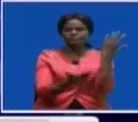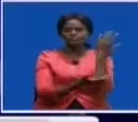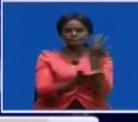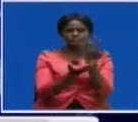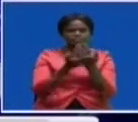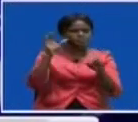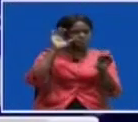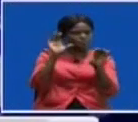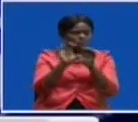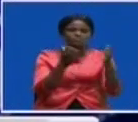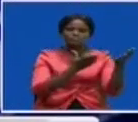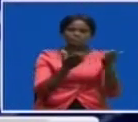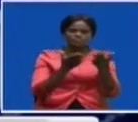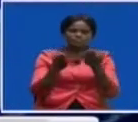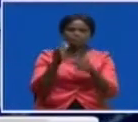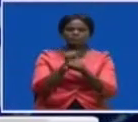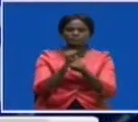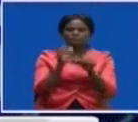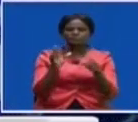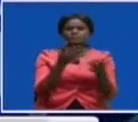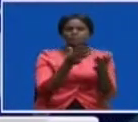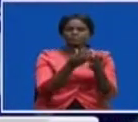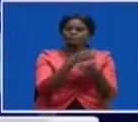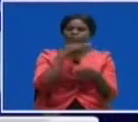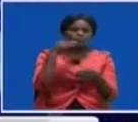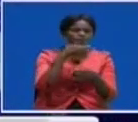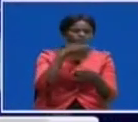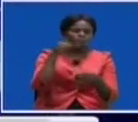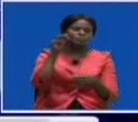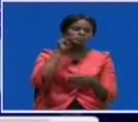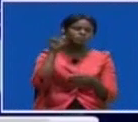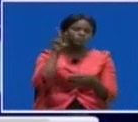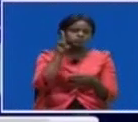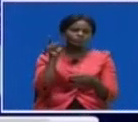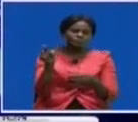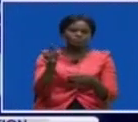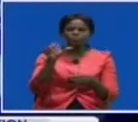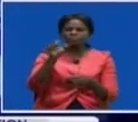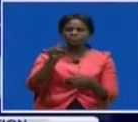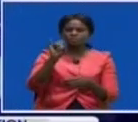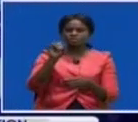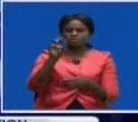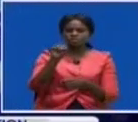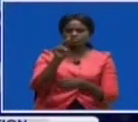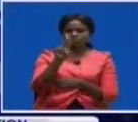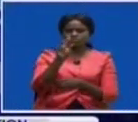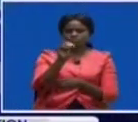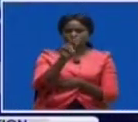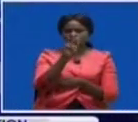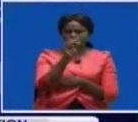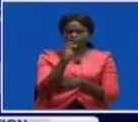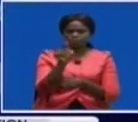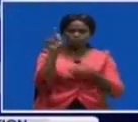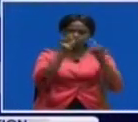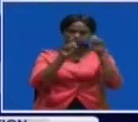improving conditions of service for workers in some farms in Mukushi farming block. Mrs. Simukoko was speaking when she toured some